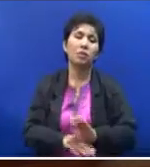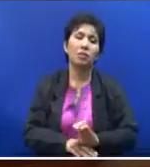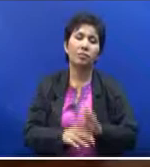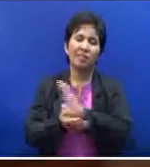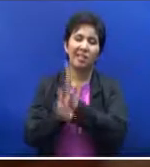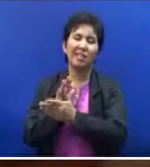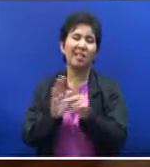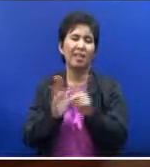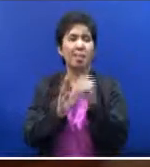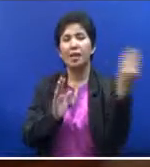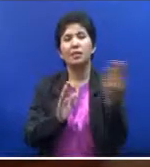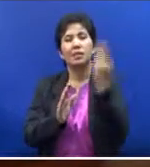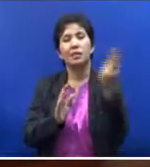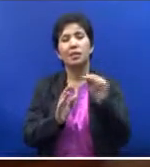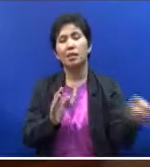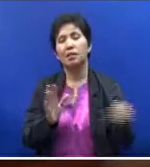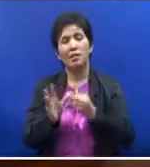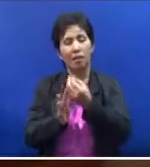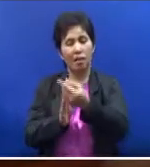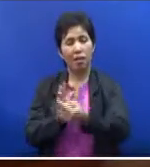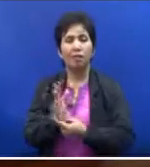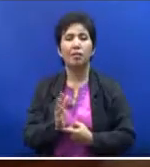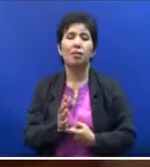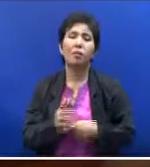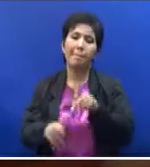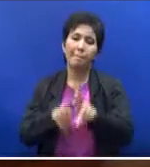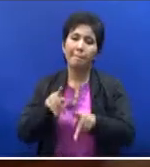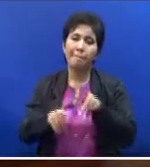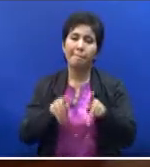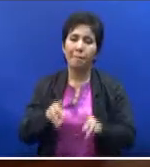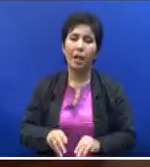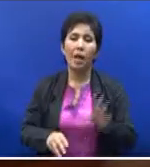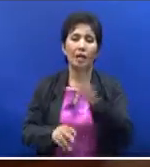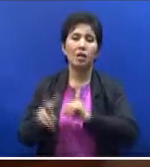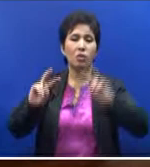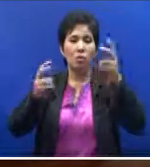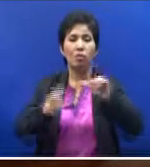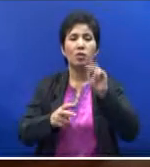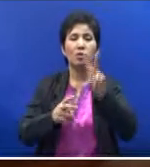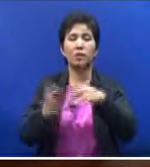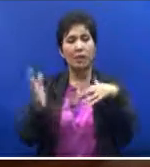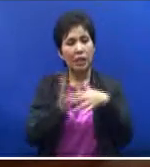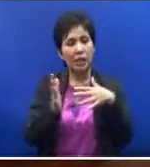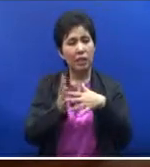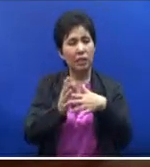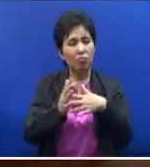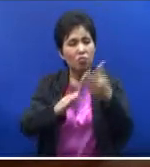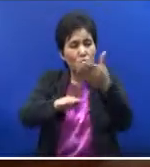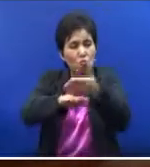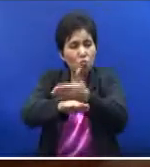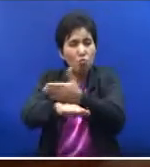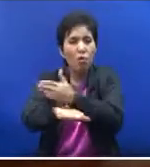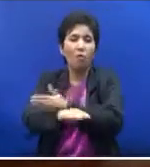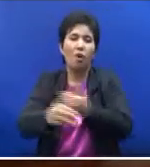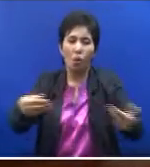a habitual practice, okay, among the people. And in topic 2 just now, okay, in order to study further